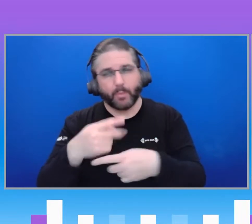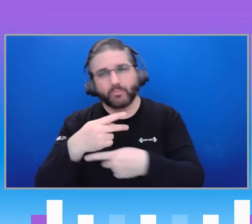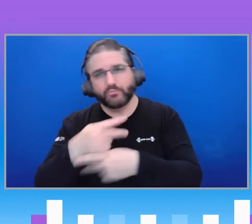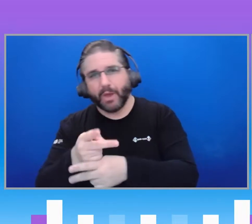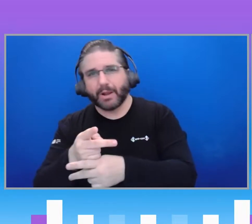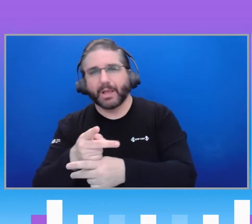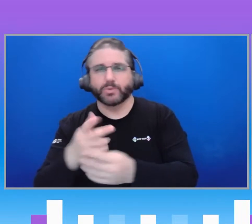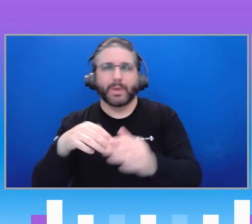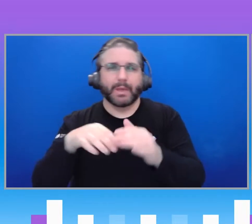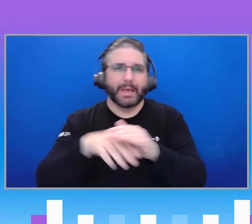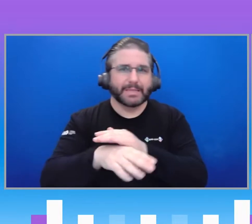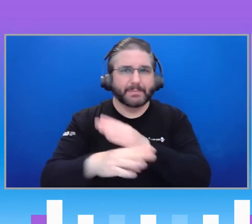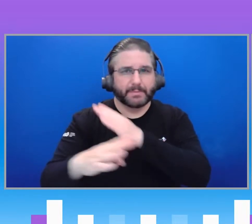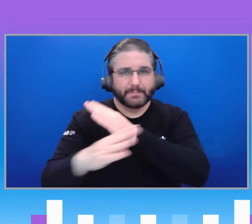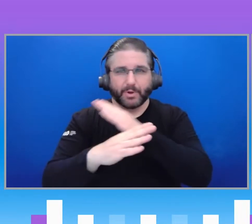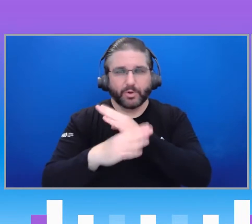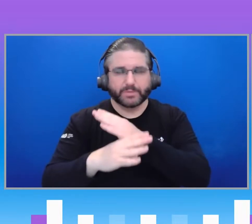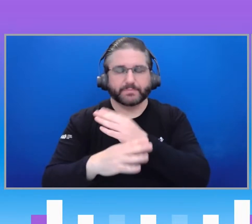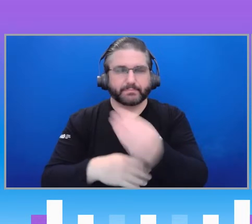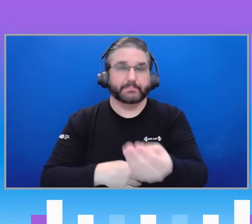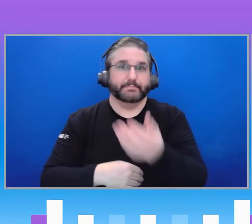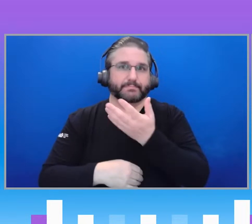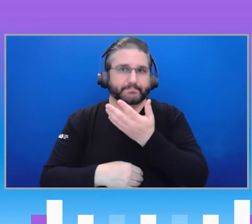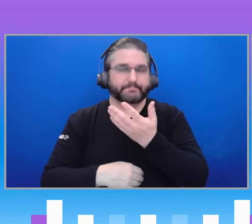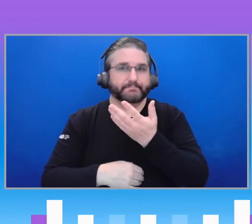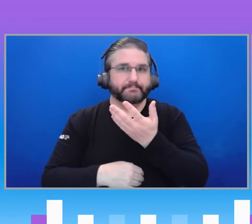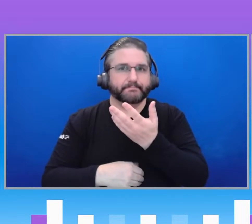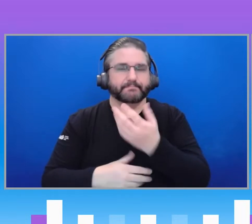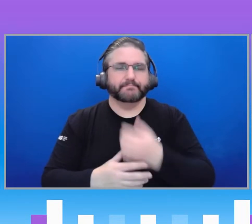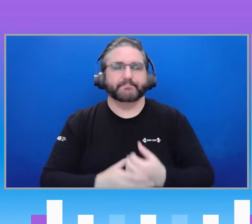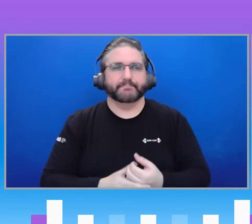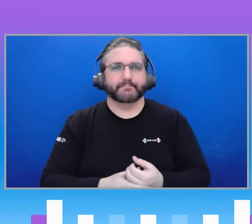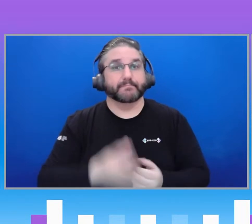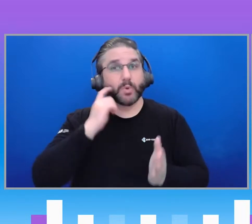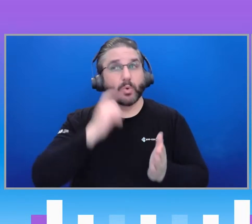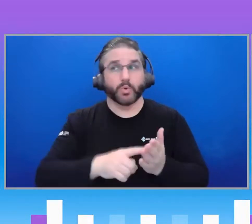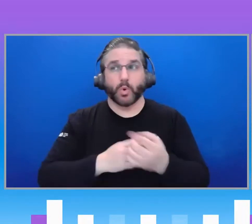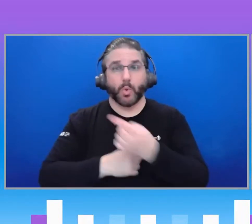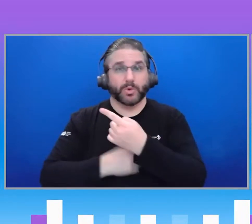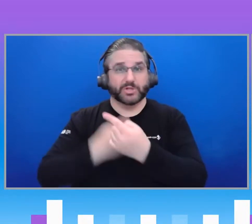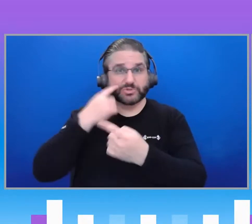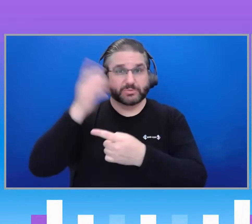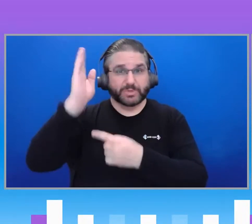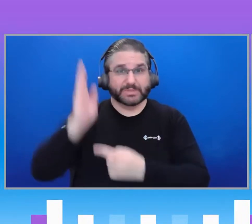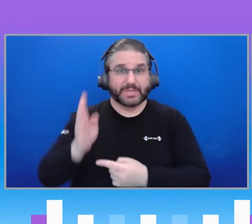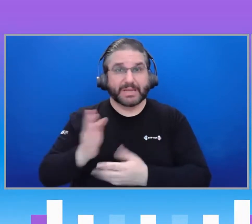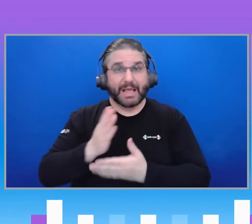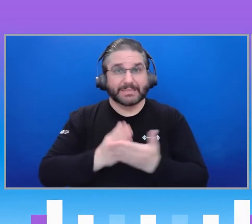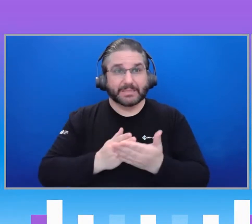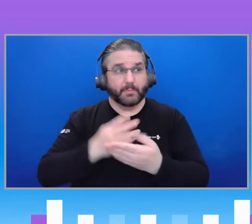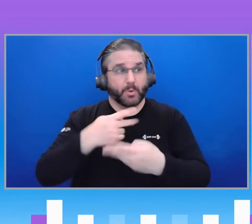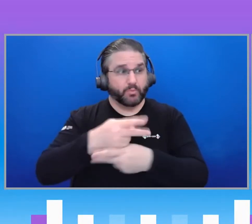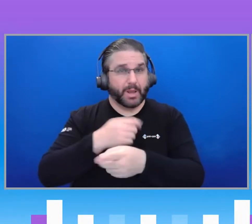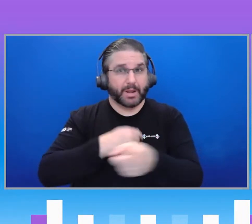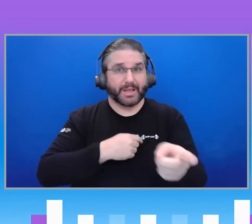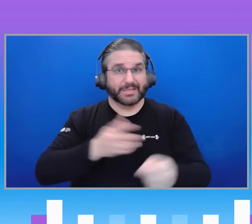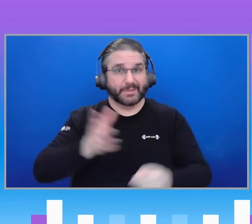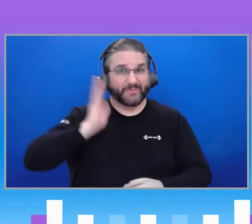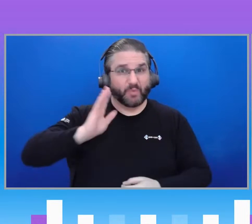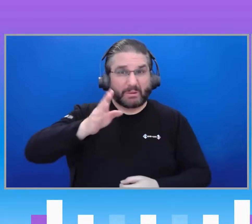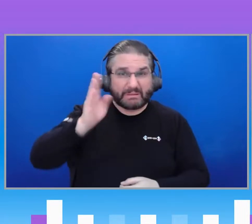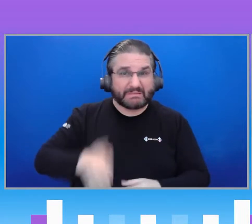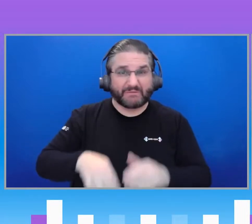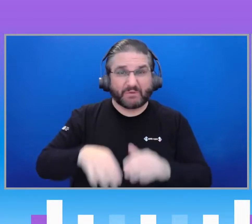encountered. For example, we see in the scope certain products that they have been never accessible for persons